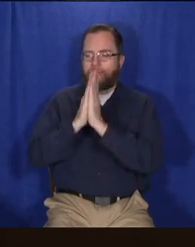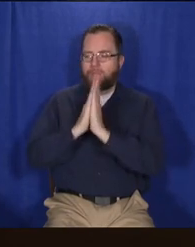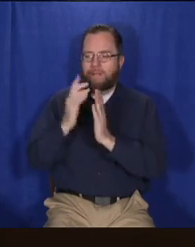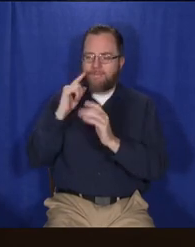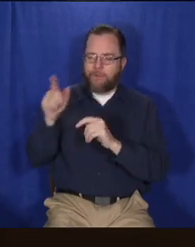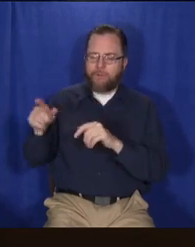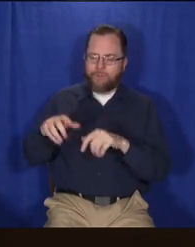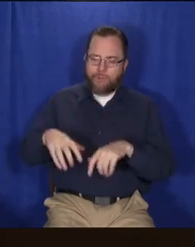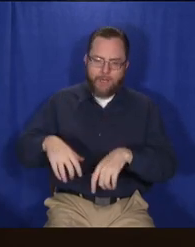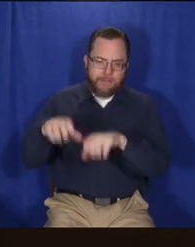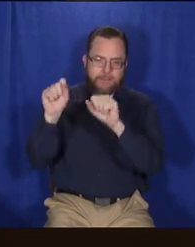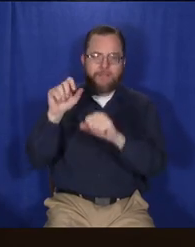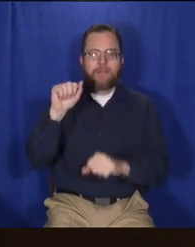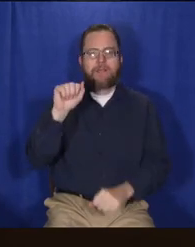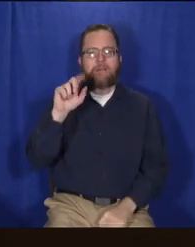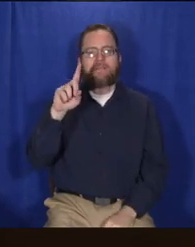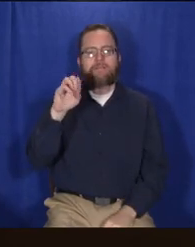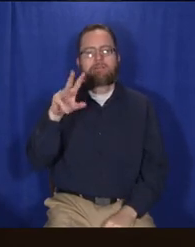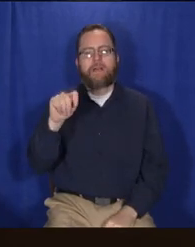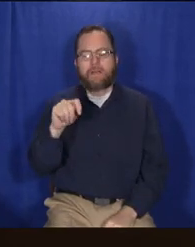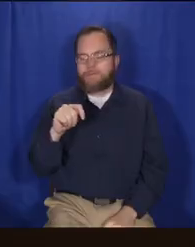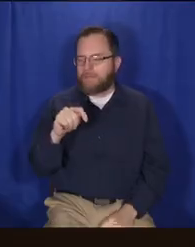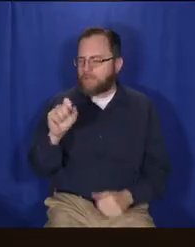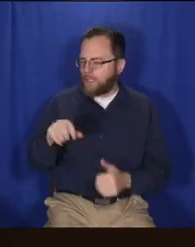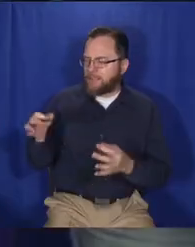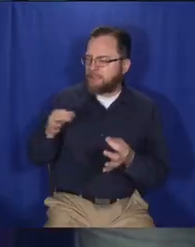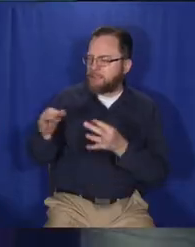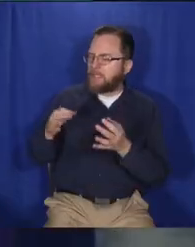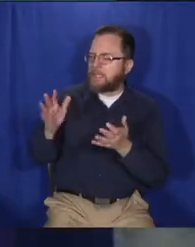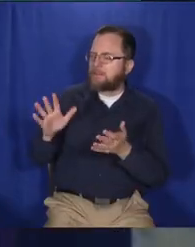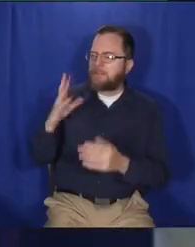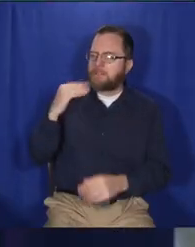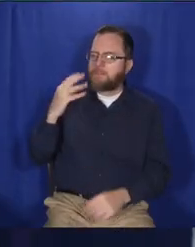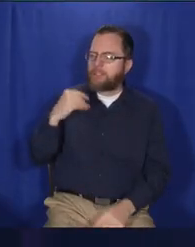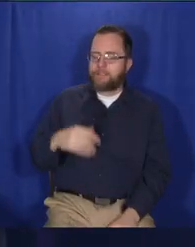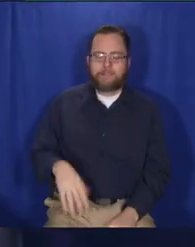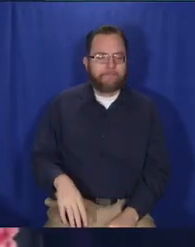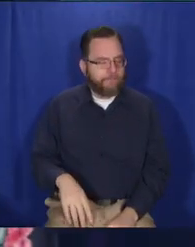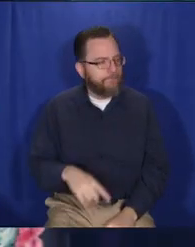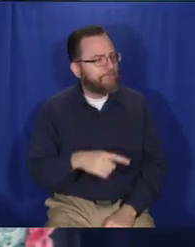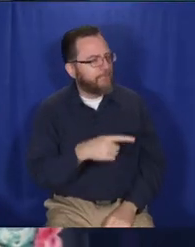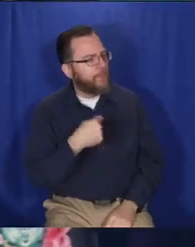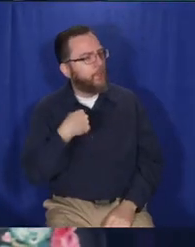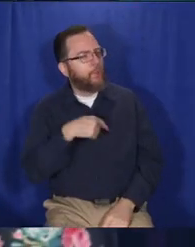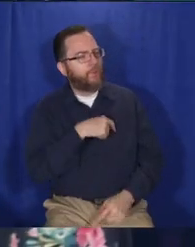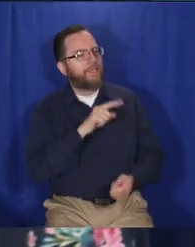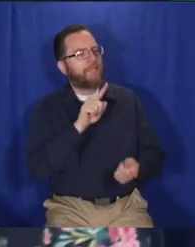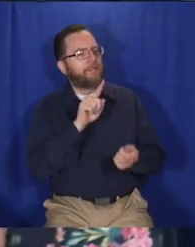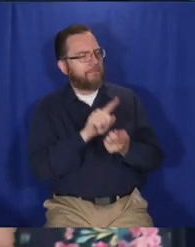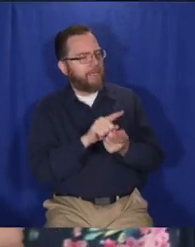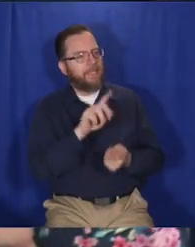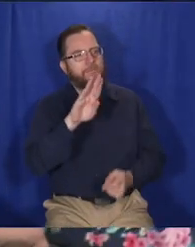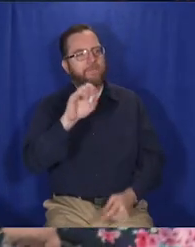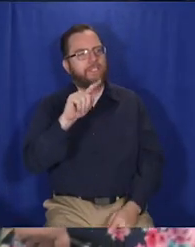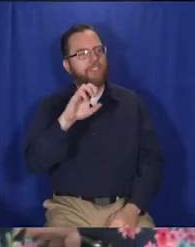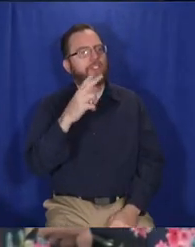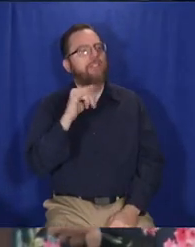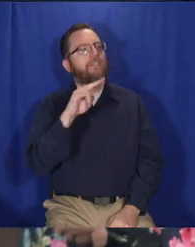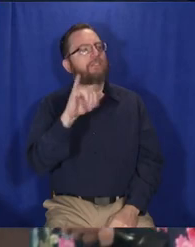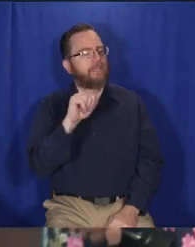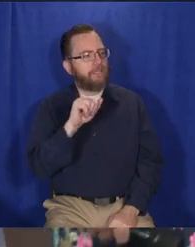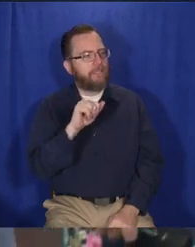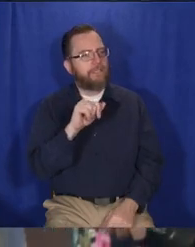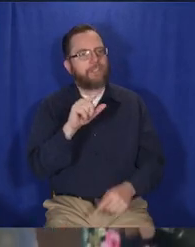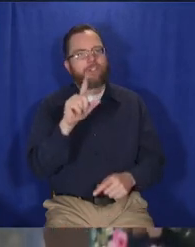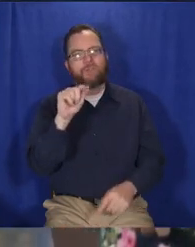just quickly what led you guys to adopt and what has that been like? Yeah, we met Bettina in 2011, just after